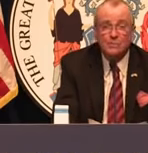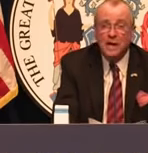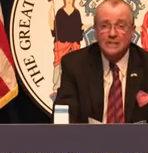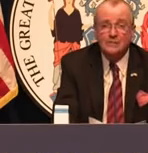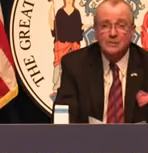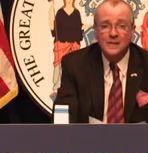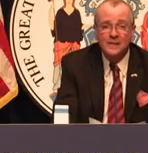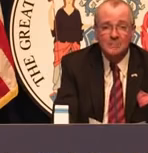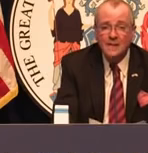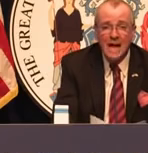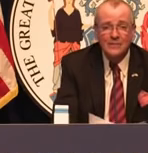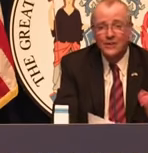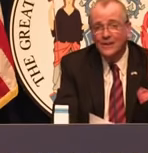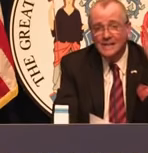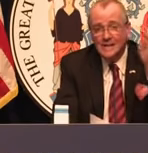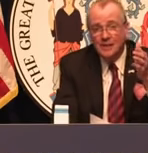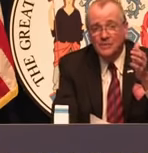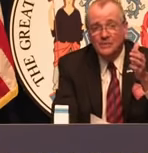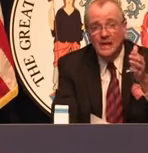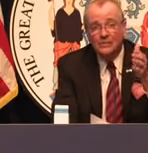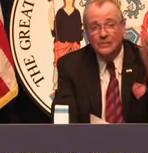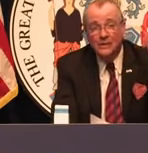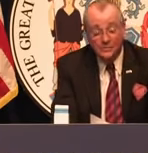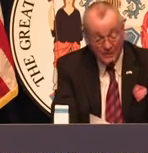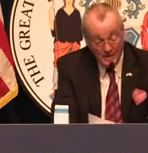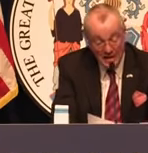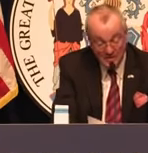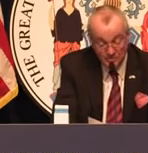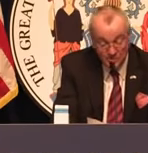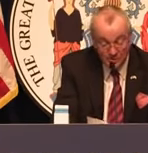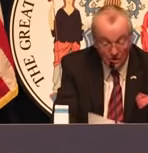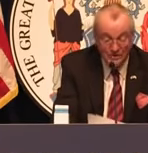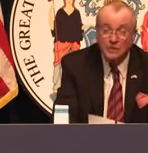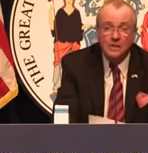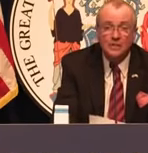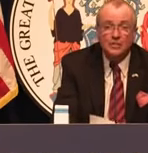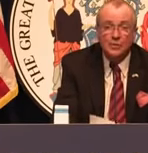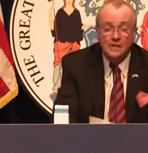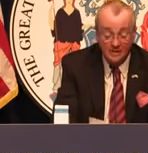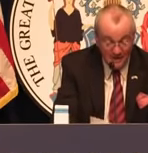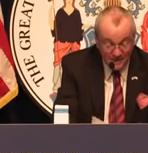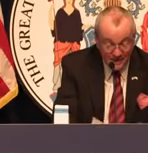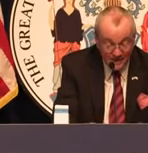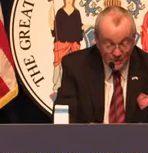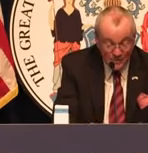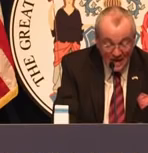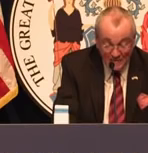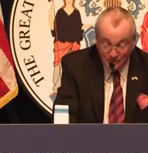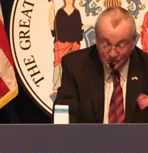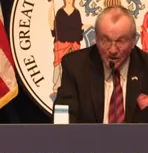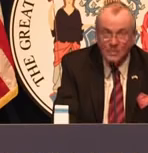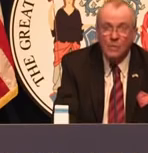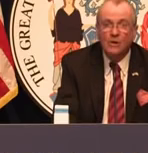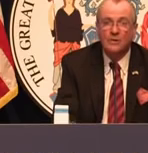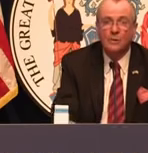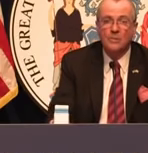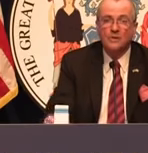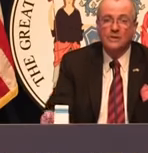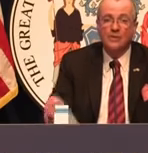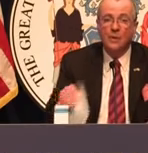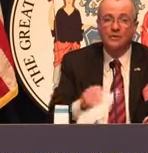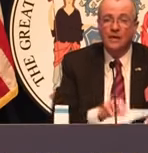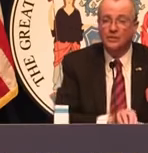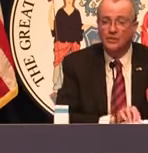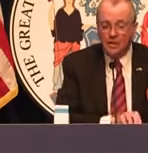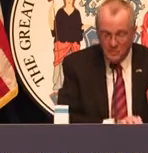distancing, responsible behavior, common sense for the common good. You've been extraordinary. With that, please help me welcome the woman who